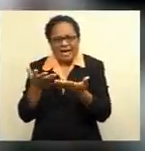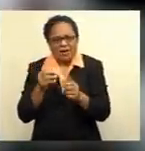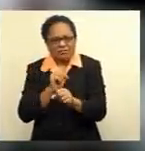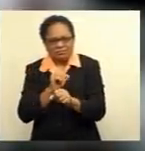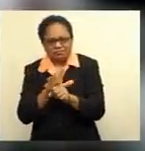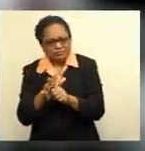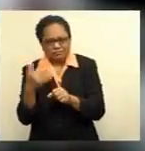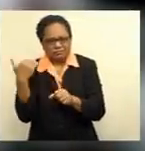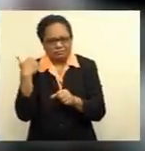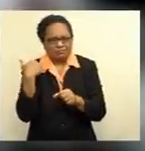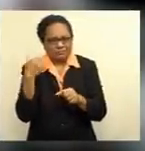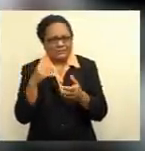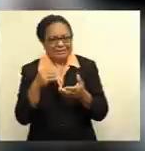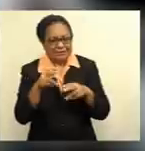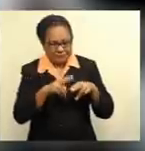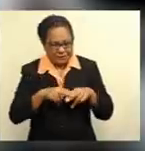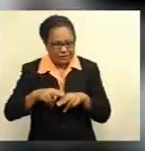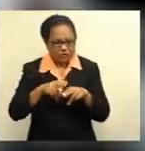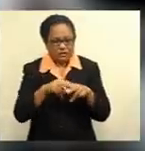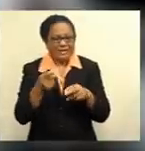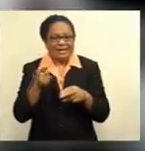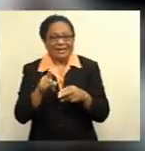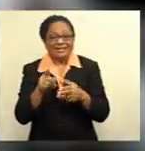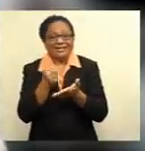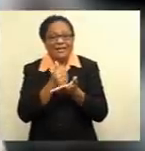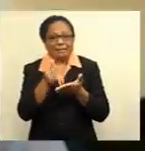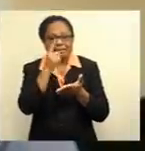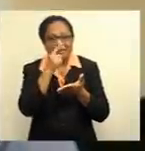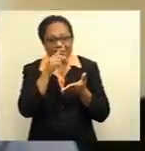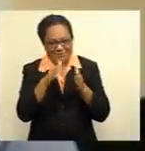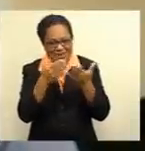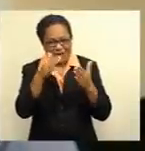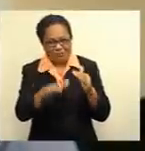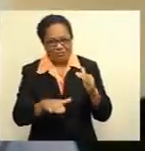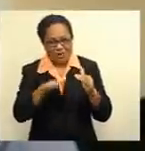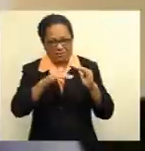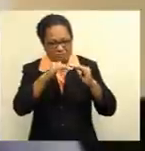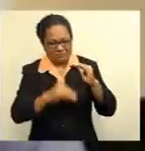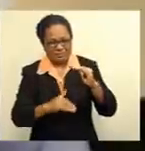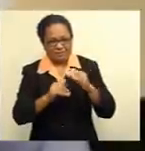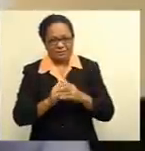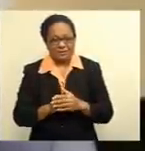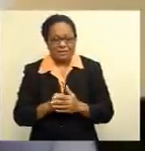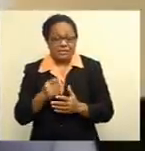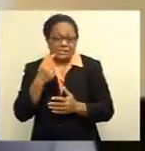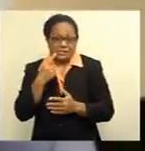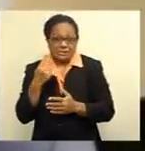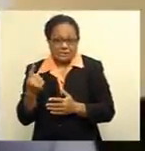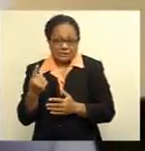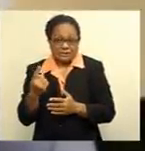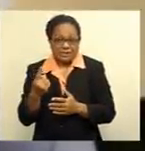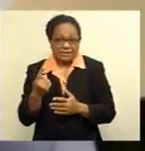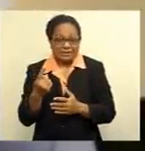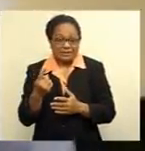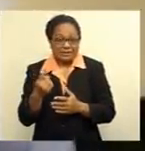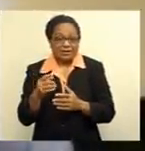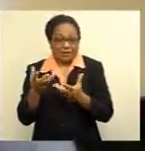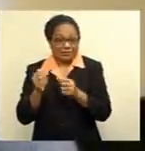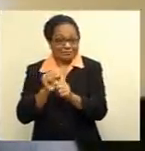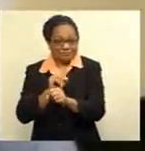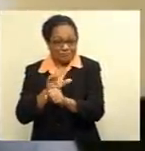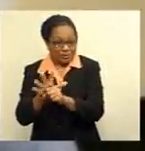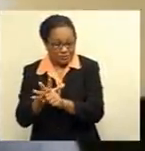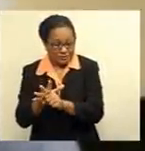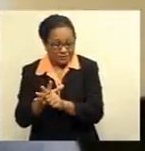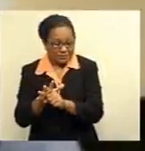economy and as a result on the poverty rate? So I would classify the impact in terms